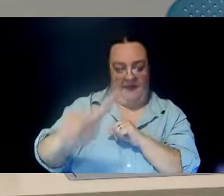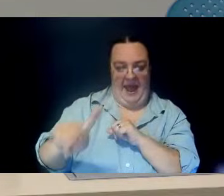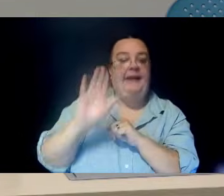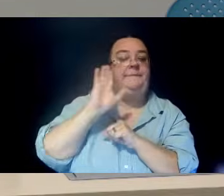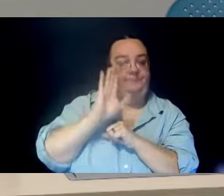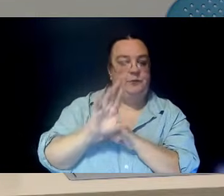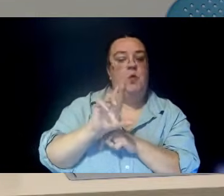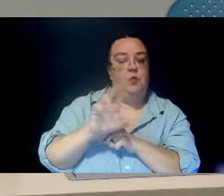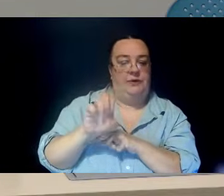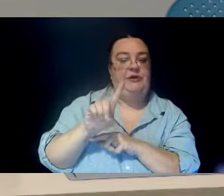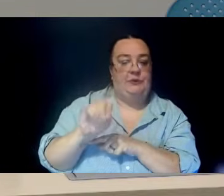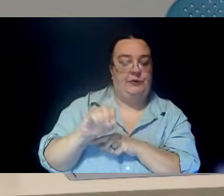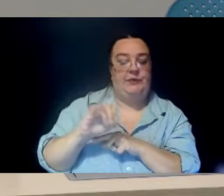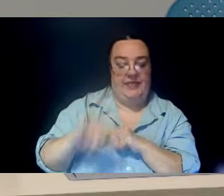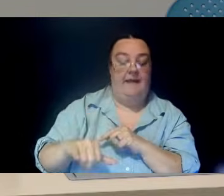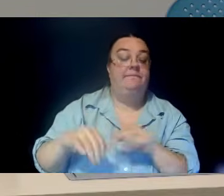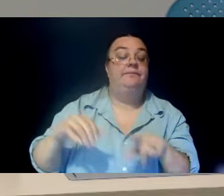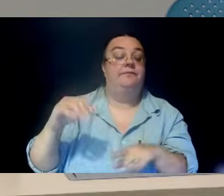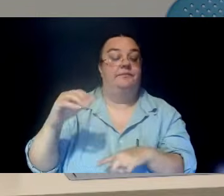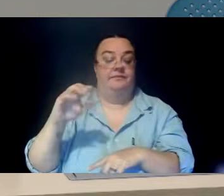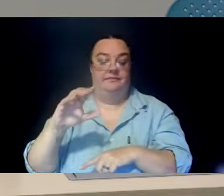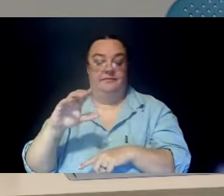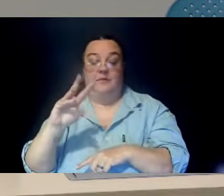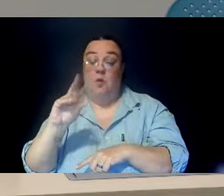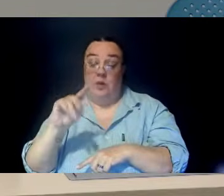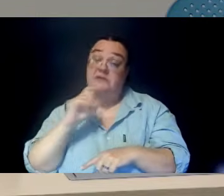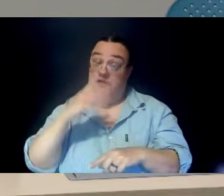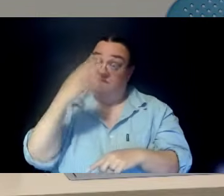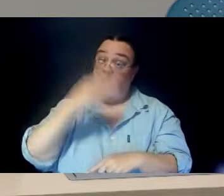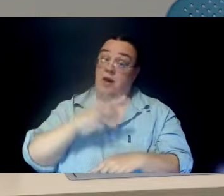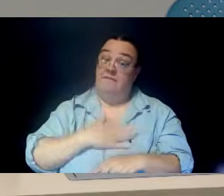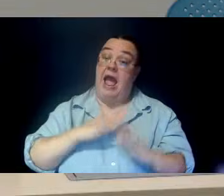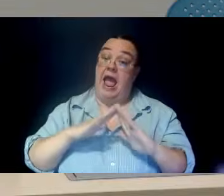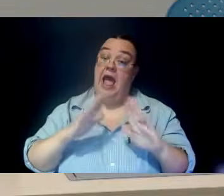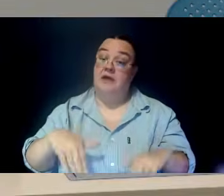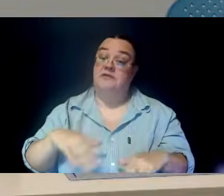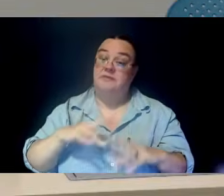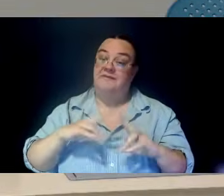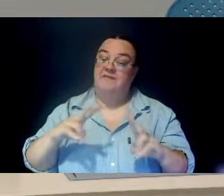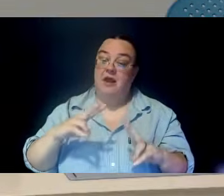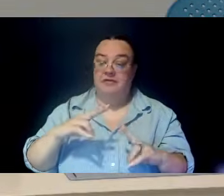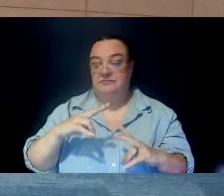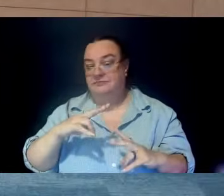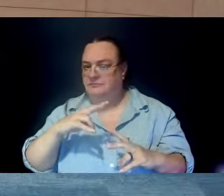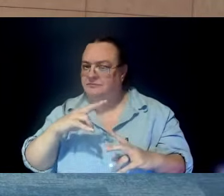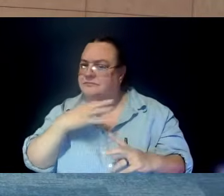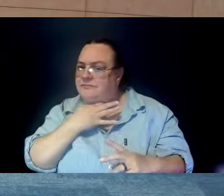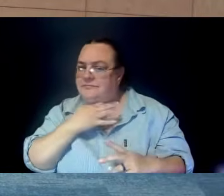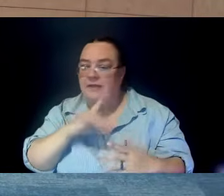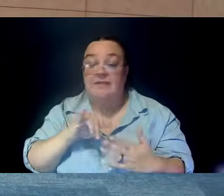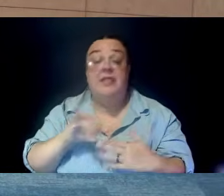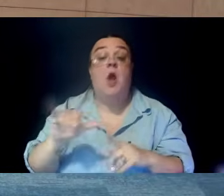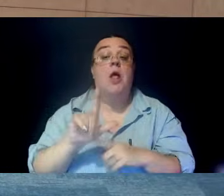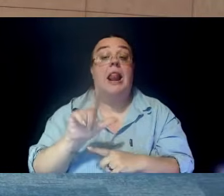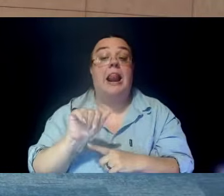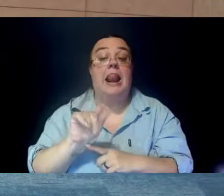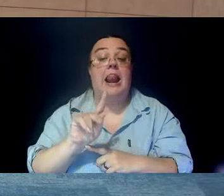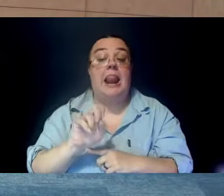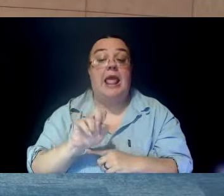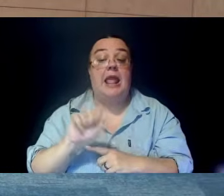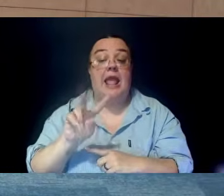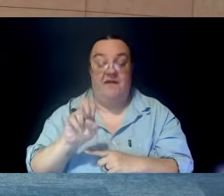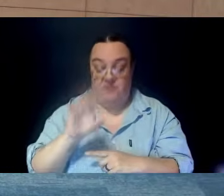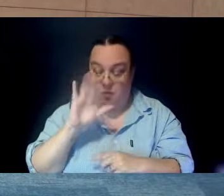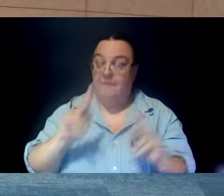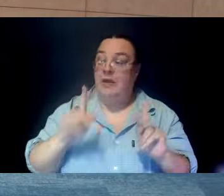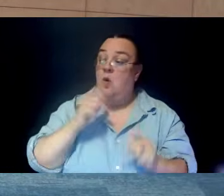the. Okay, patch. it's my front of my house, so I'll be very much particular to that. And then also Lake Avenue, I know the residents at Lake